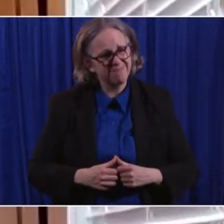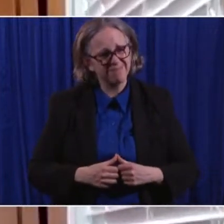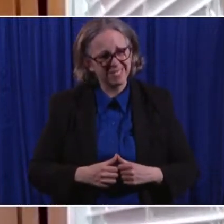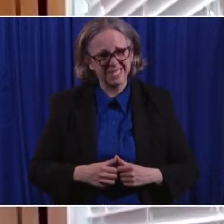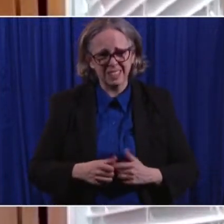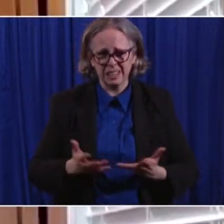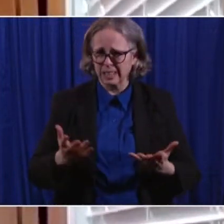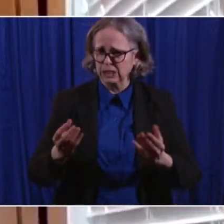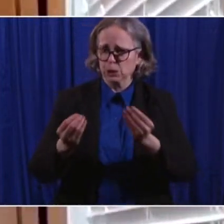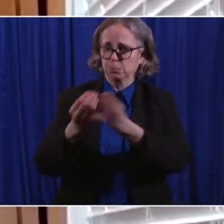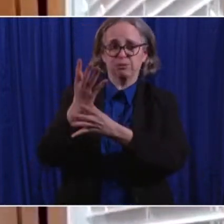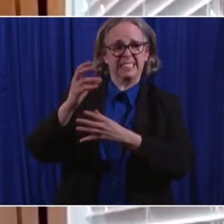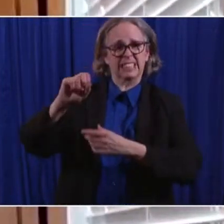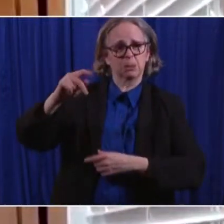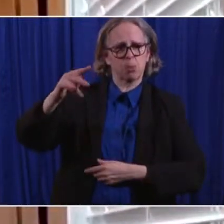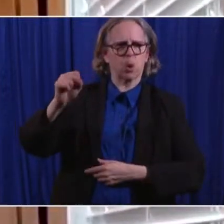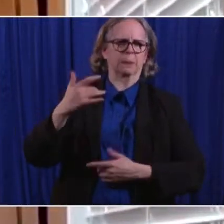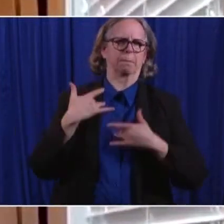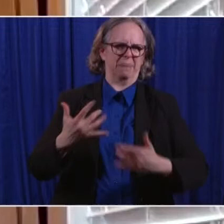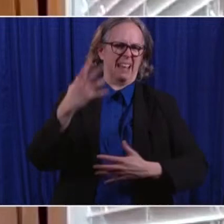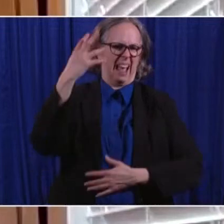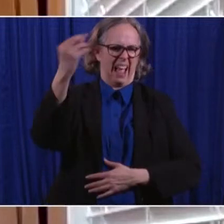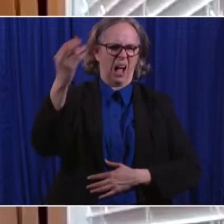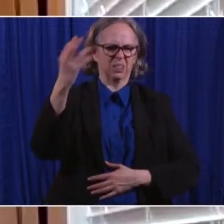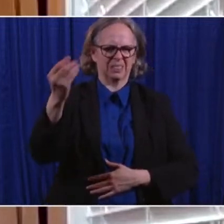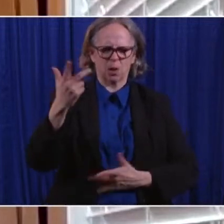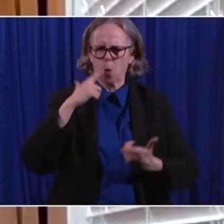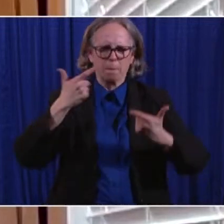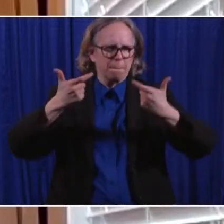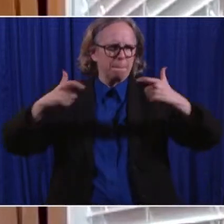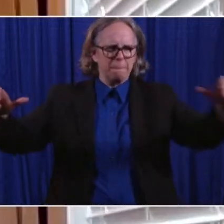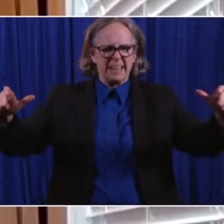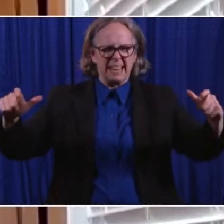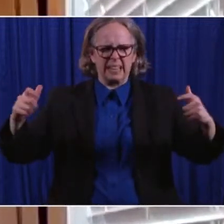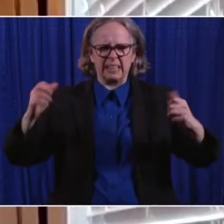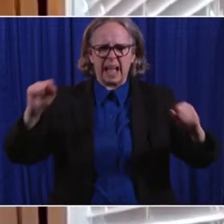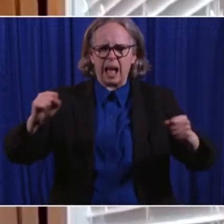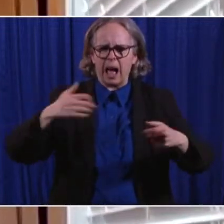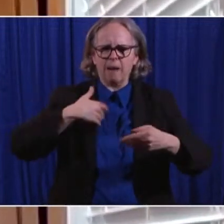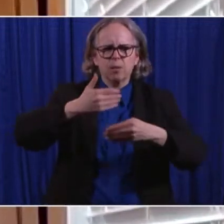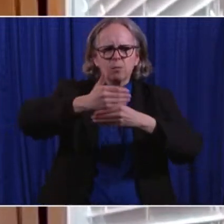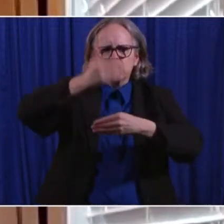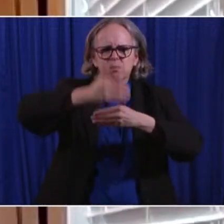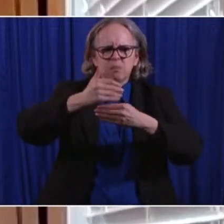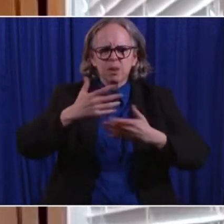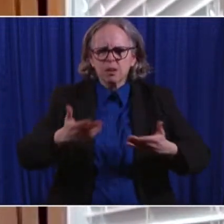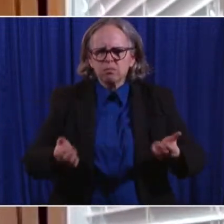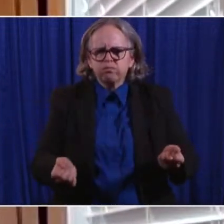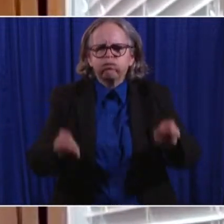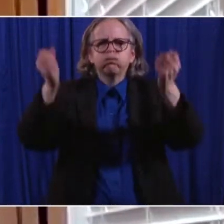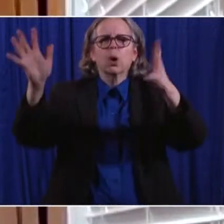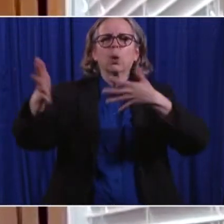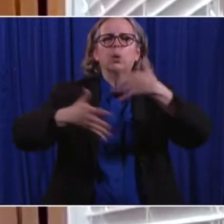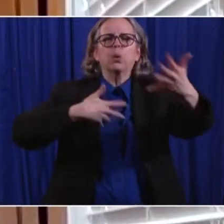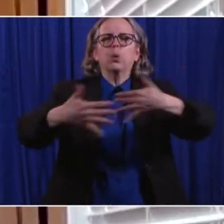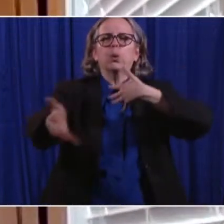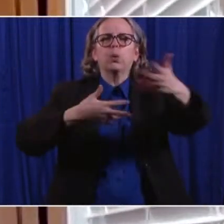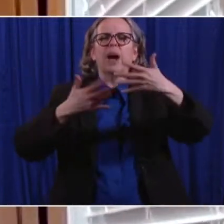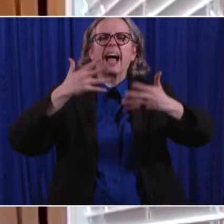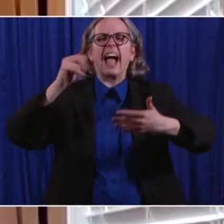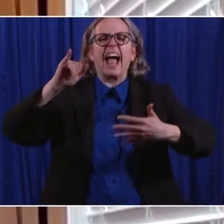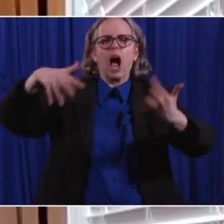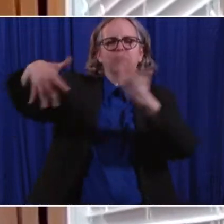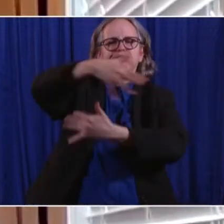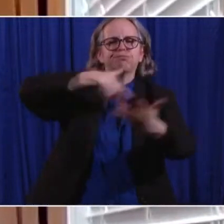in facilities that can open doors or windows to allow enhanced ventilation. That really reduces the risk of COVID